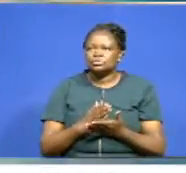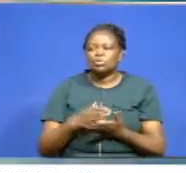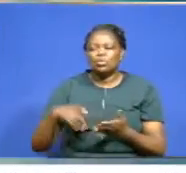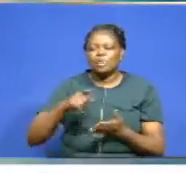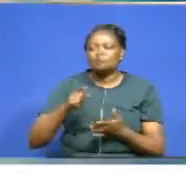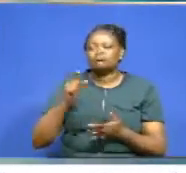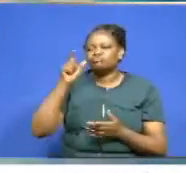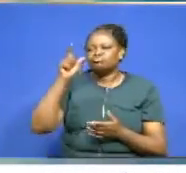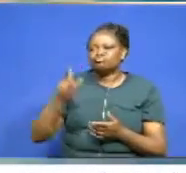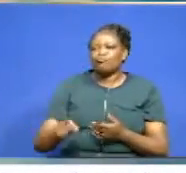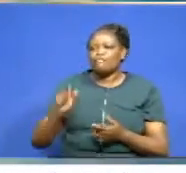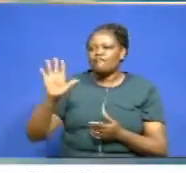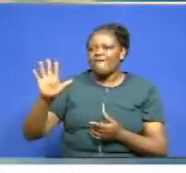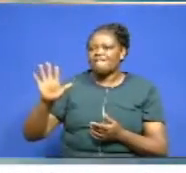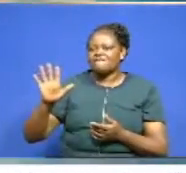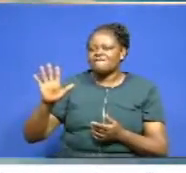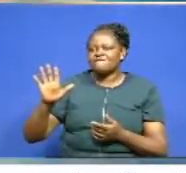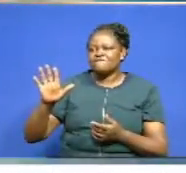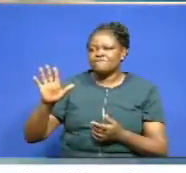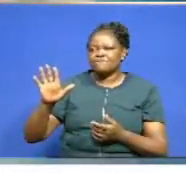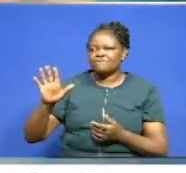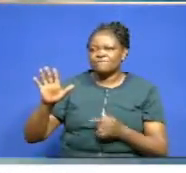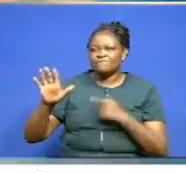Mm-hmm. So zone five,